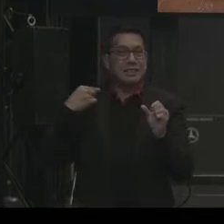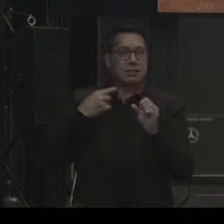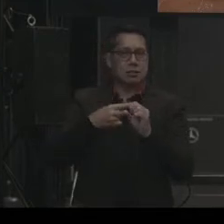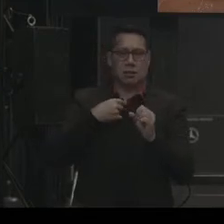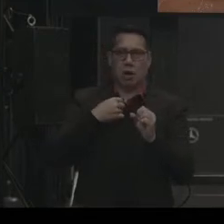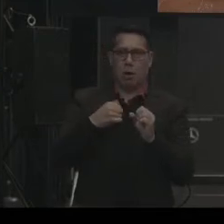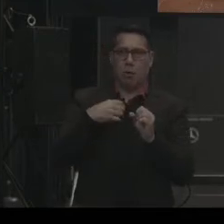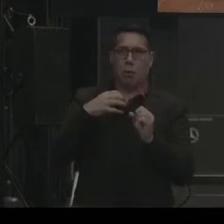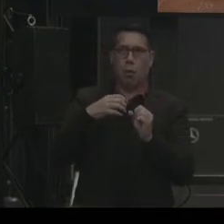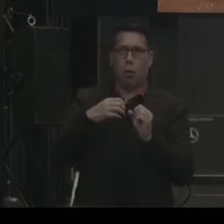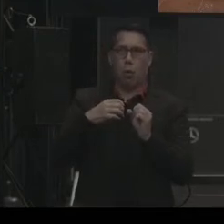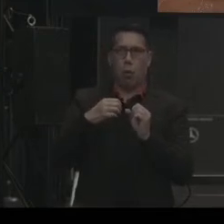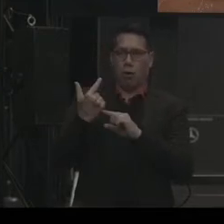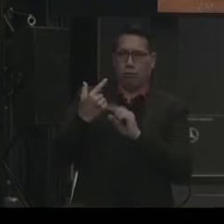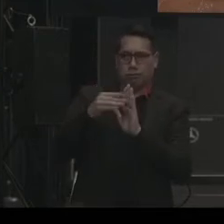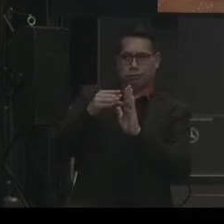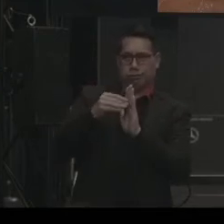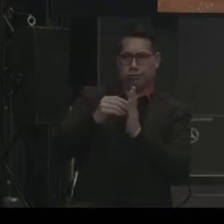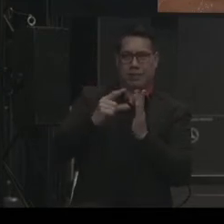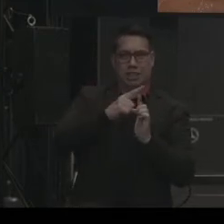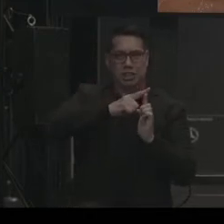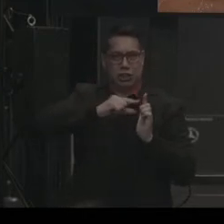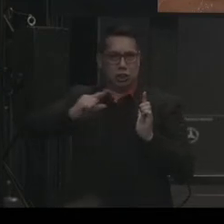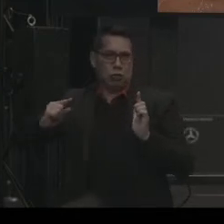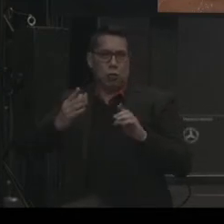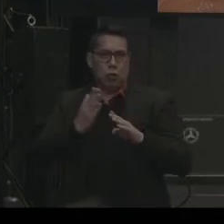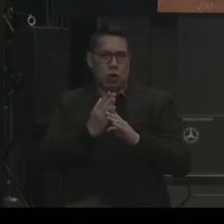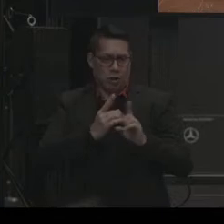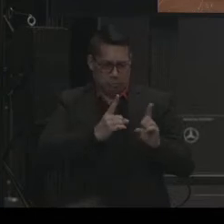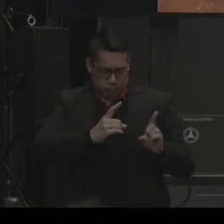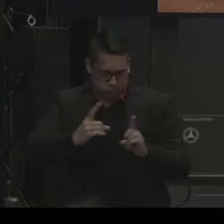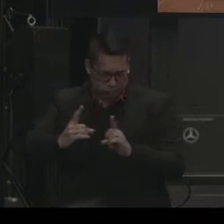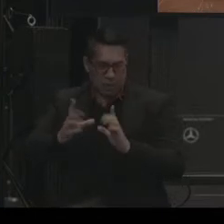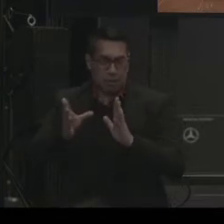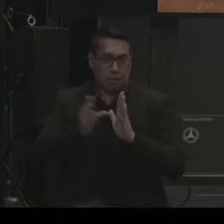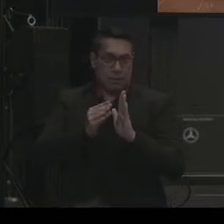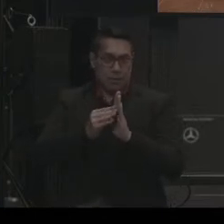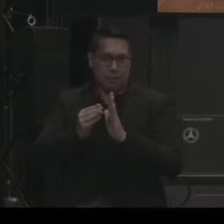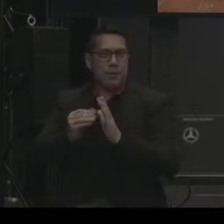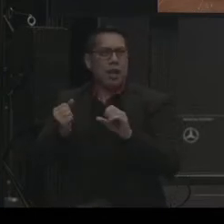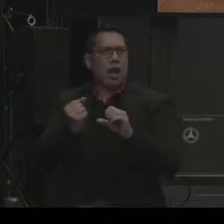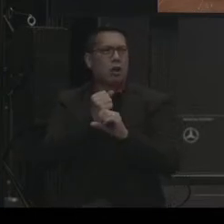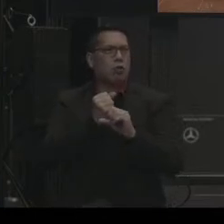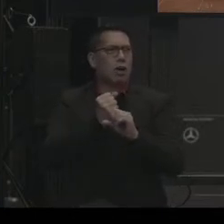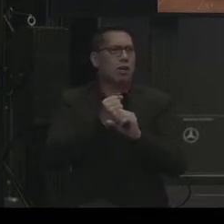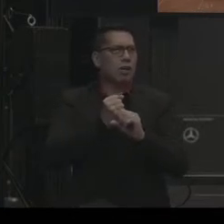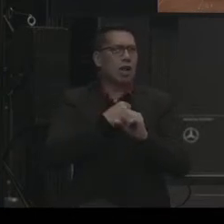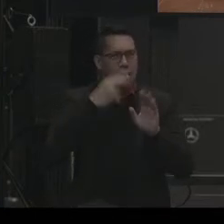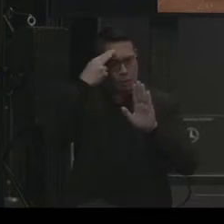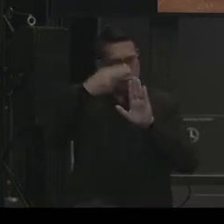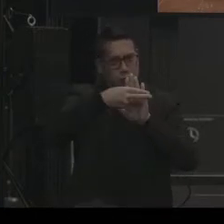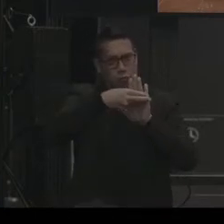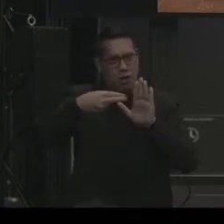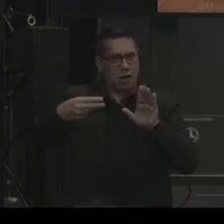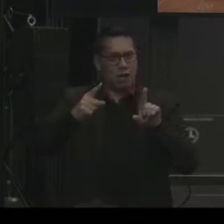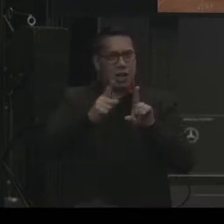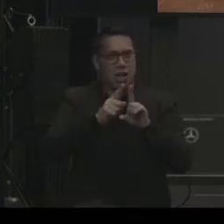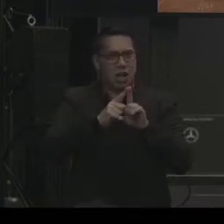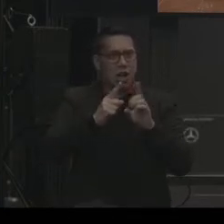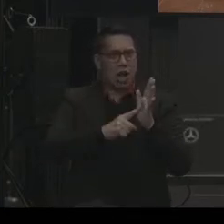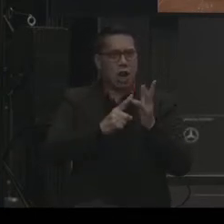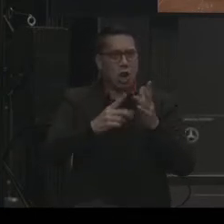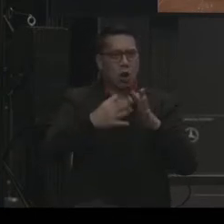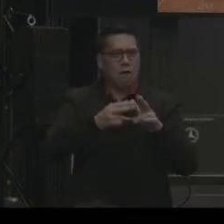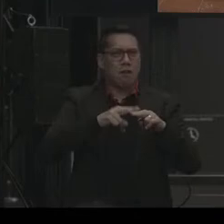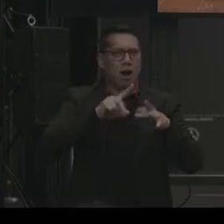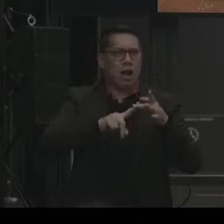more digital content, I've kind of created this sort of branding of like a lo-fi execution, which to